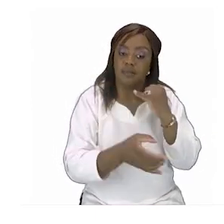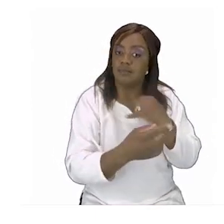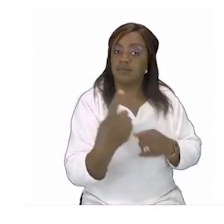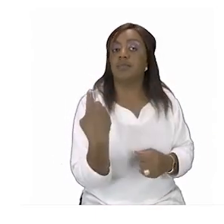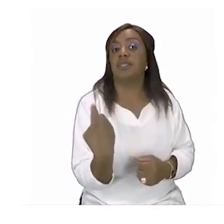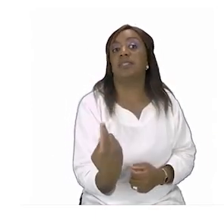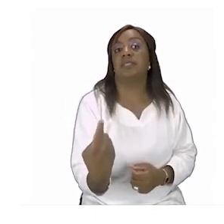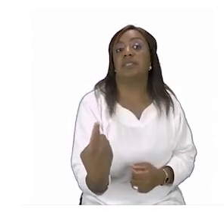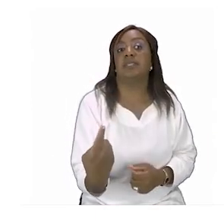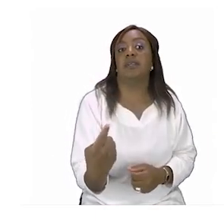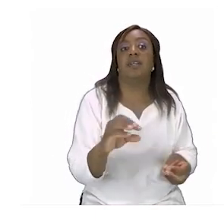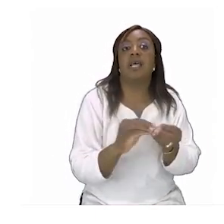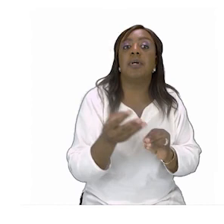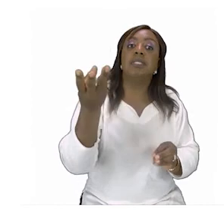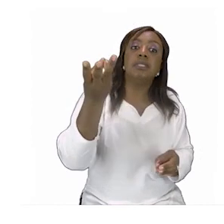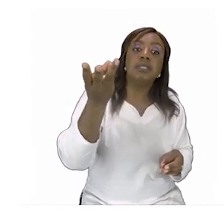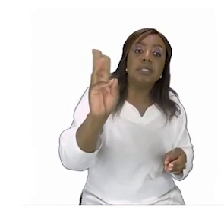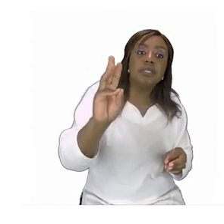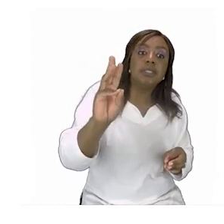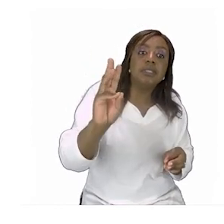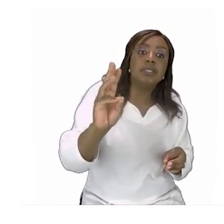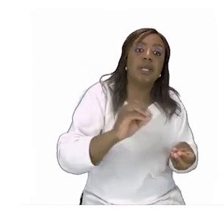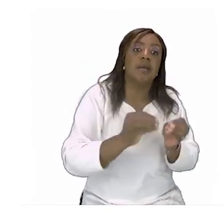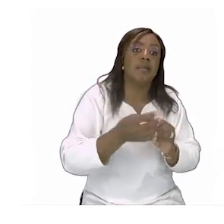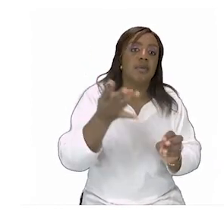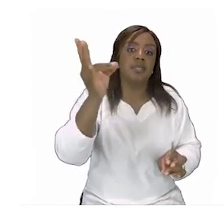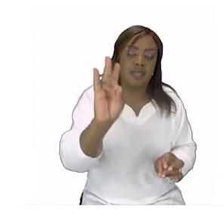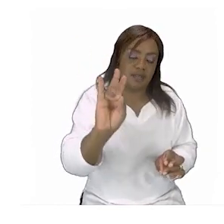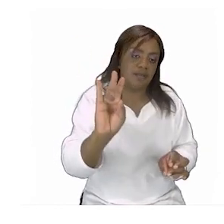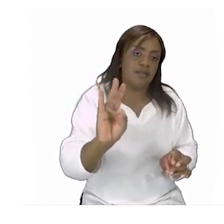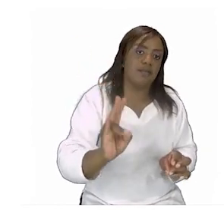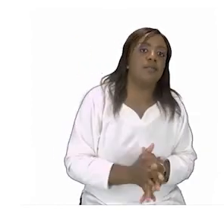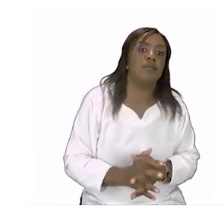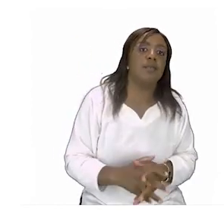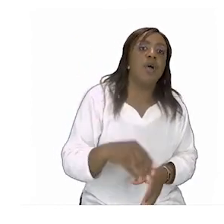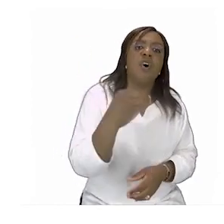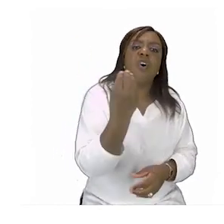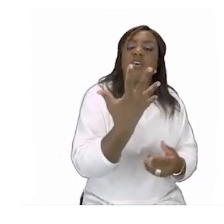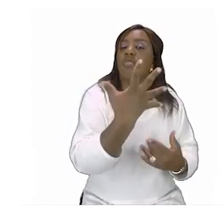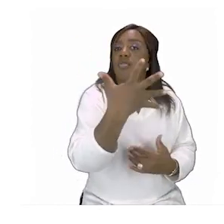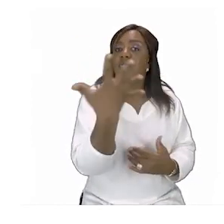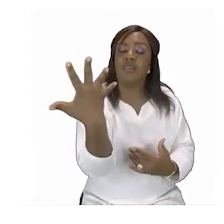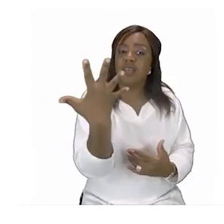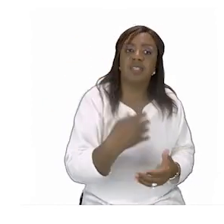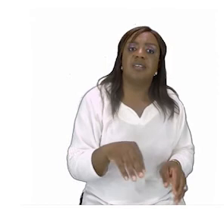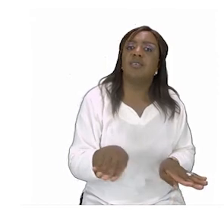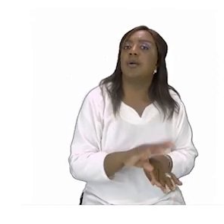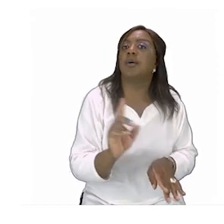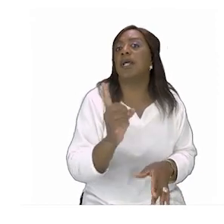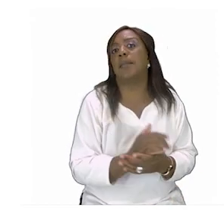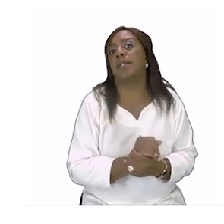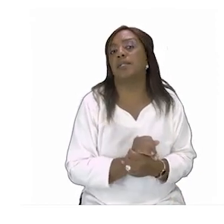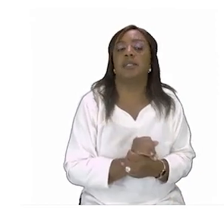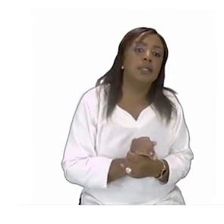by yourselves, and I know that you're going to enjoy yourselves. What do you do on these days? I wonder